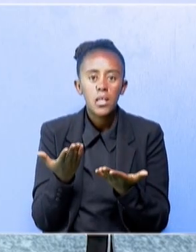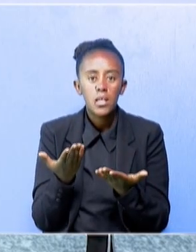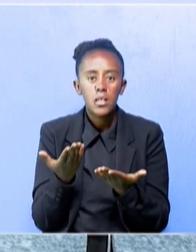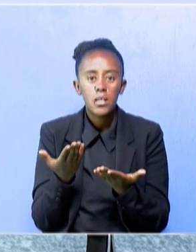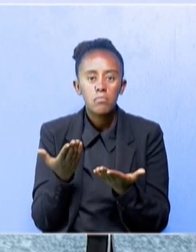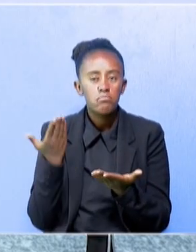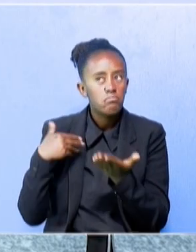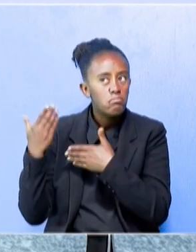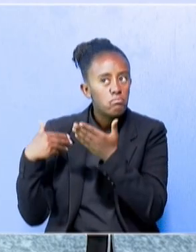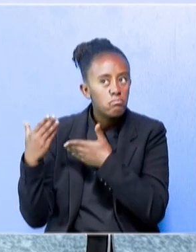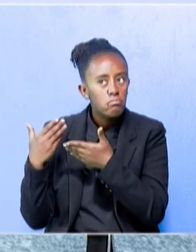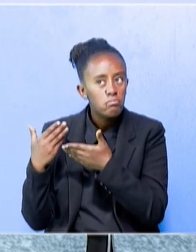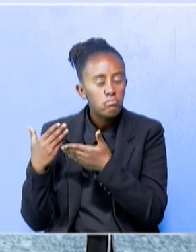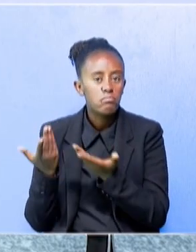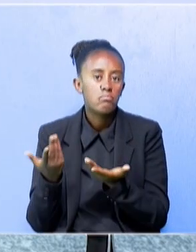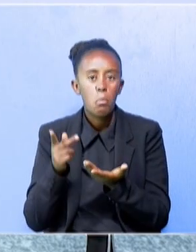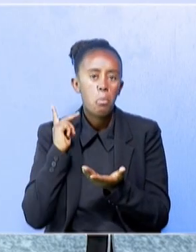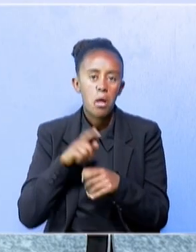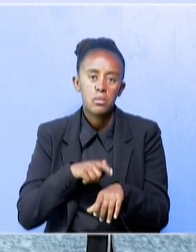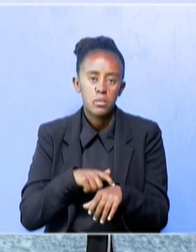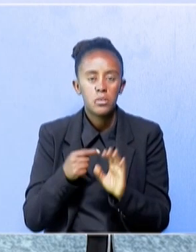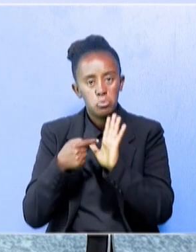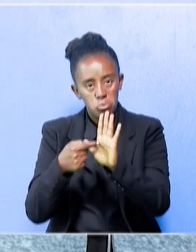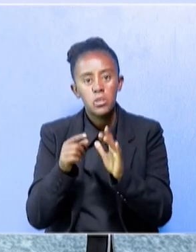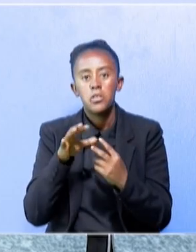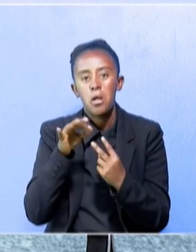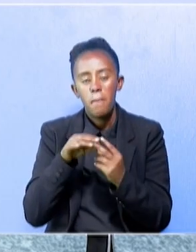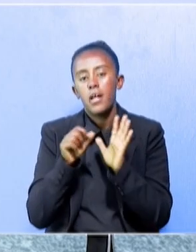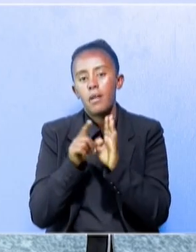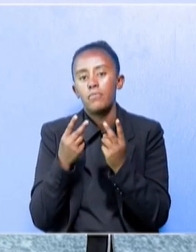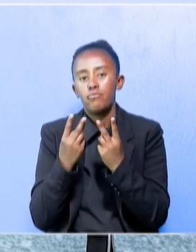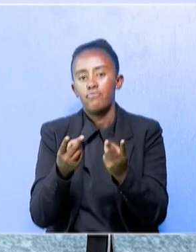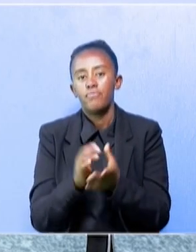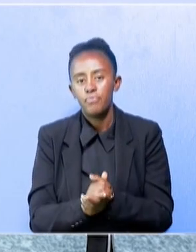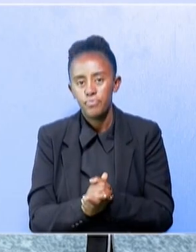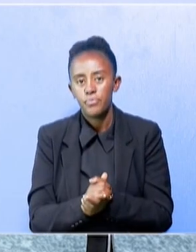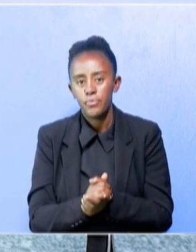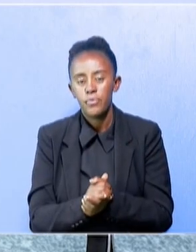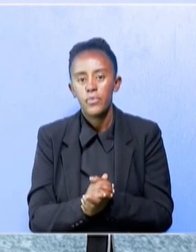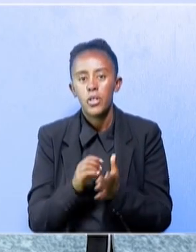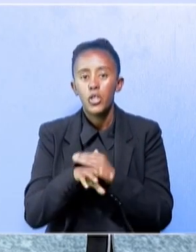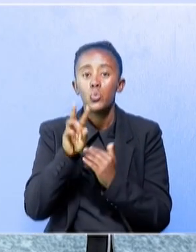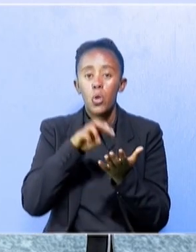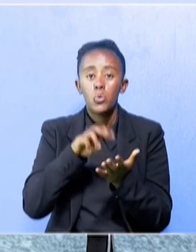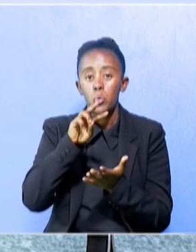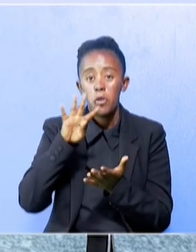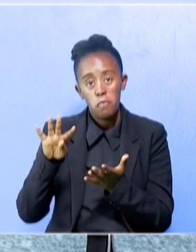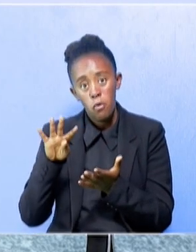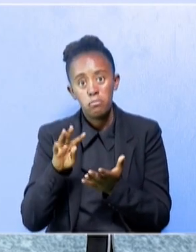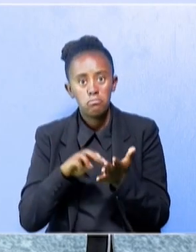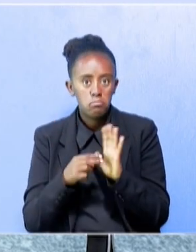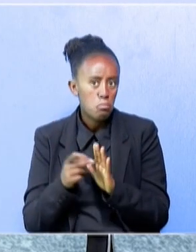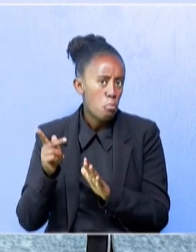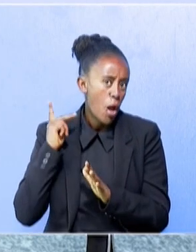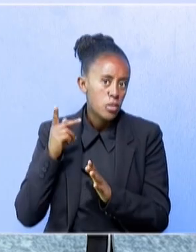behind, it's still now it's passes, but I'll show you with sample examples with it. In 2024, it's already past